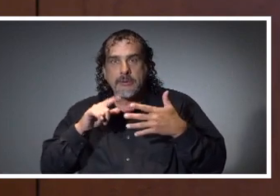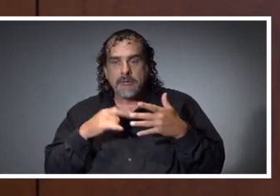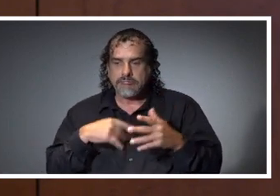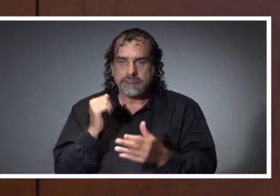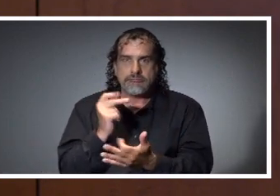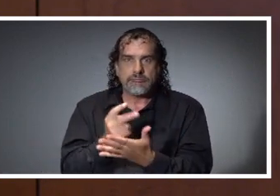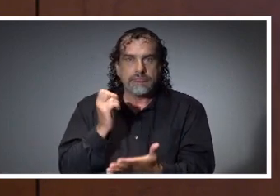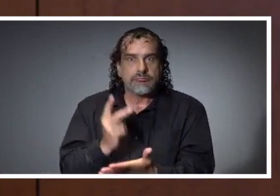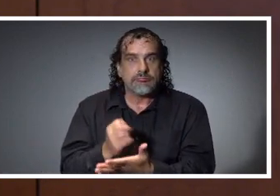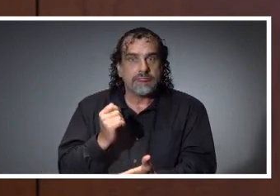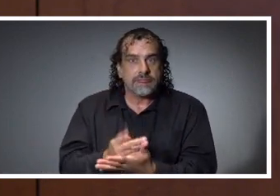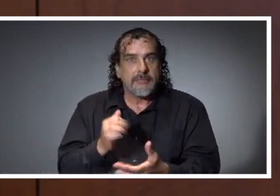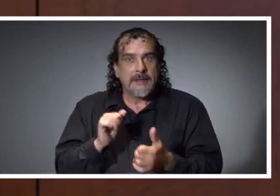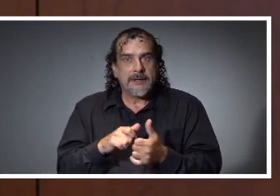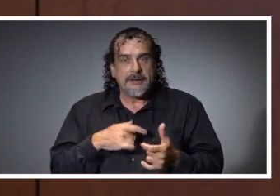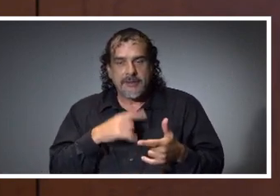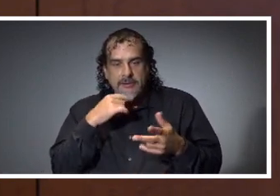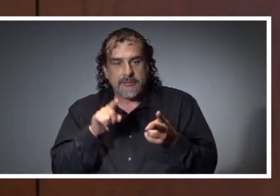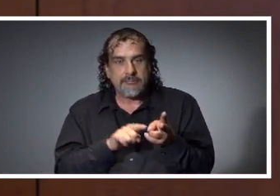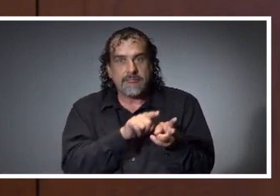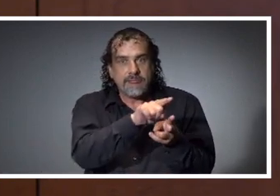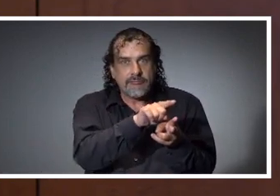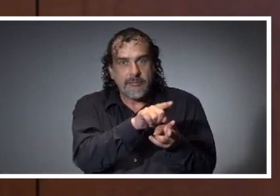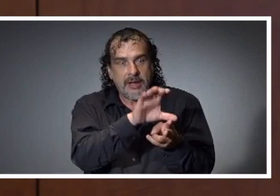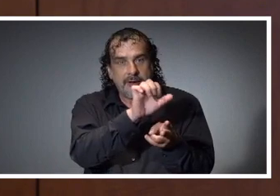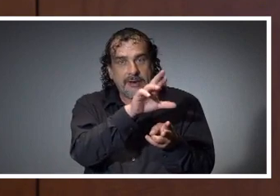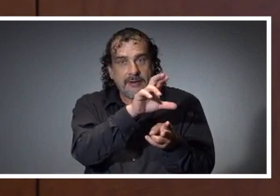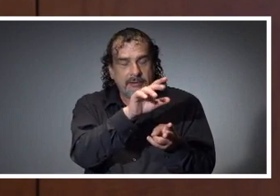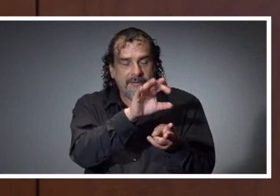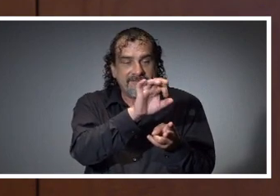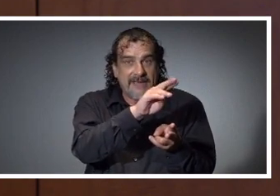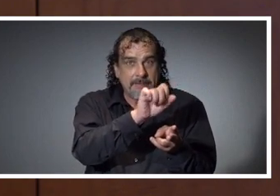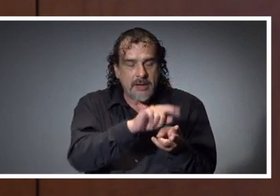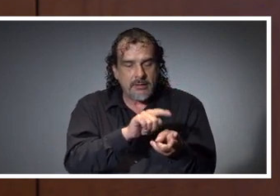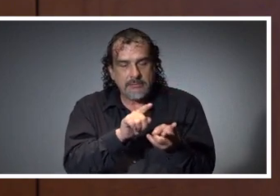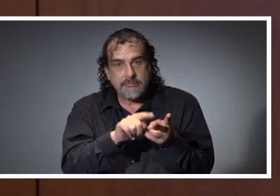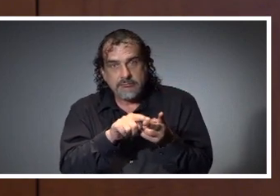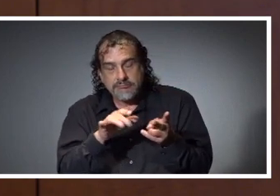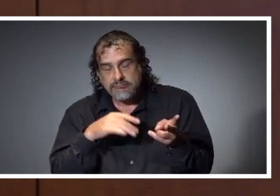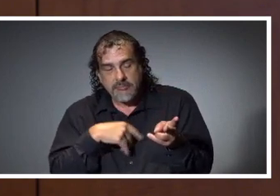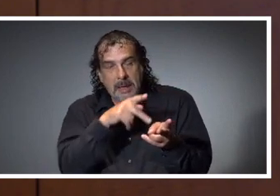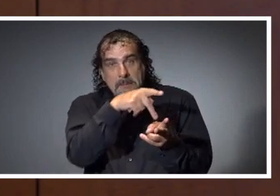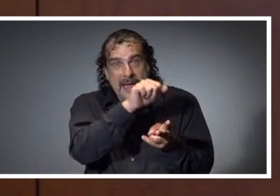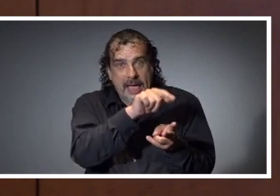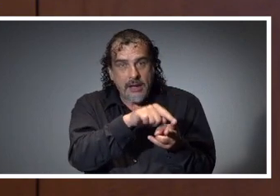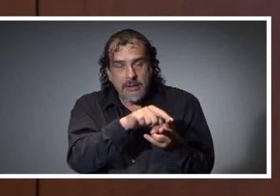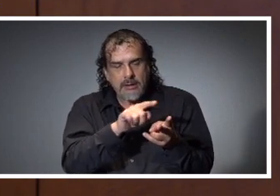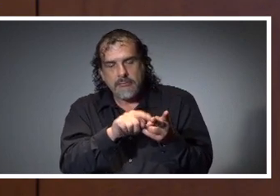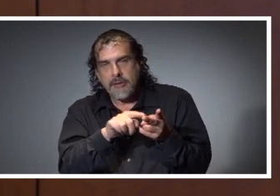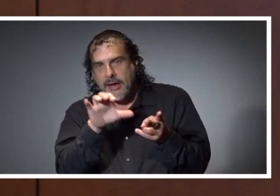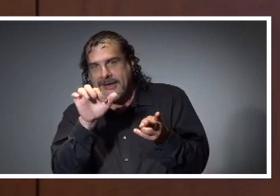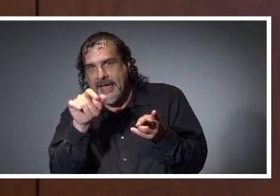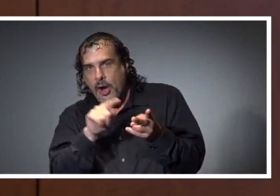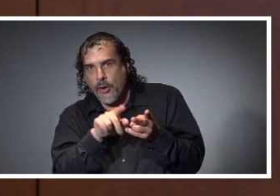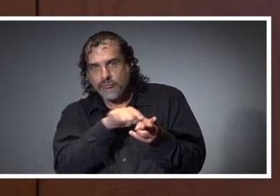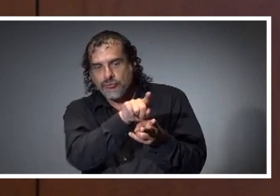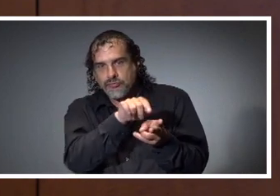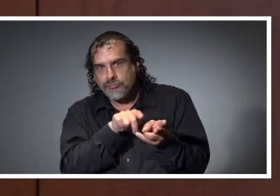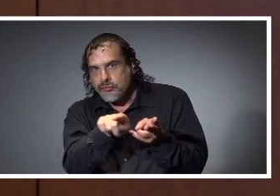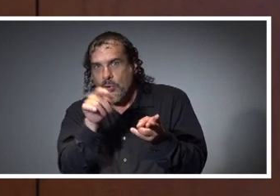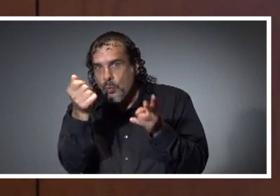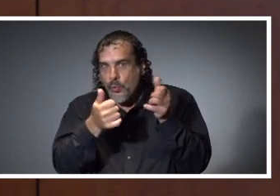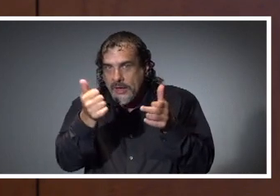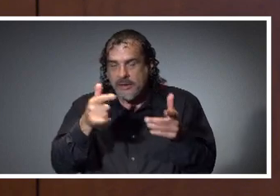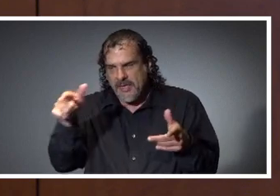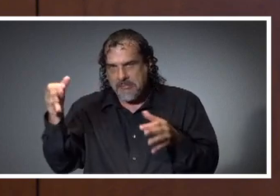show them which lane to go into, whether it's the CARES Act or the pure FEMA PA Act on that side. So we've been able to do a great job there. So very, very